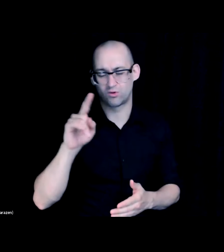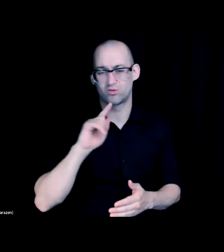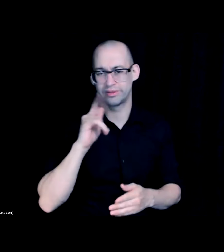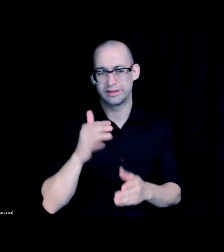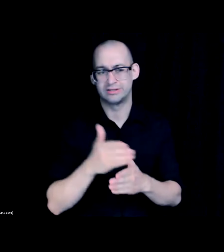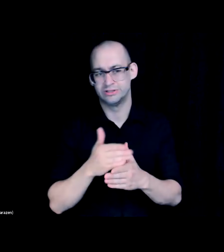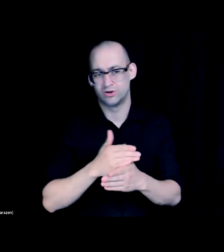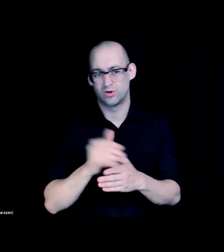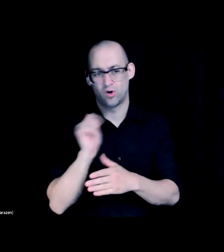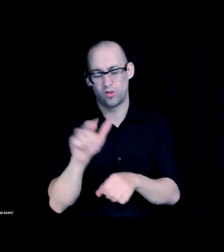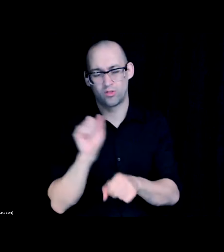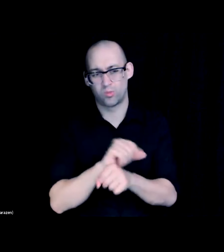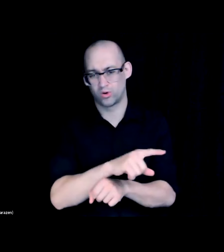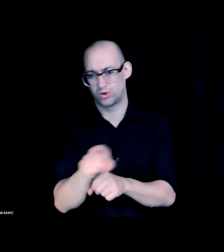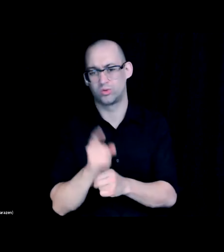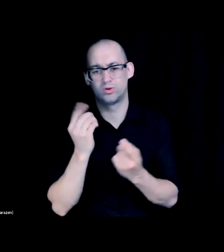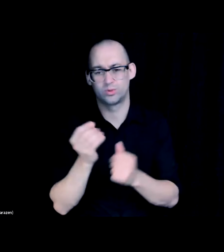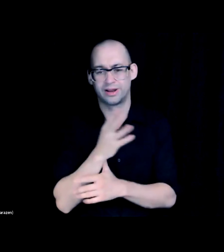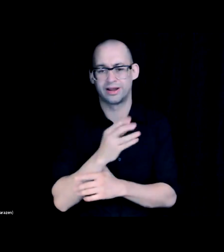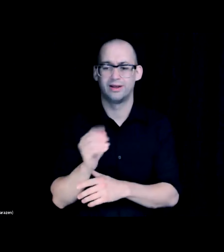sharing work you're doing, and really,